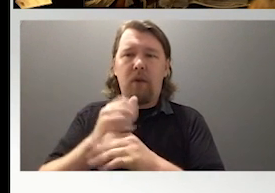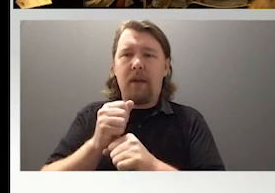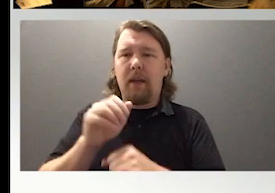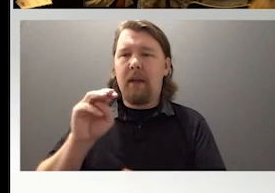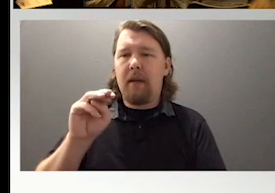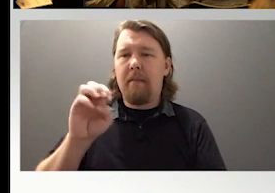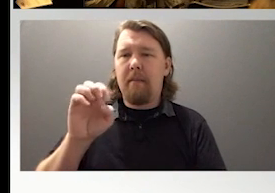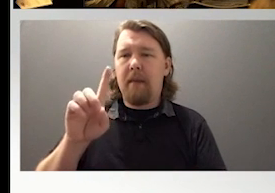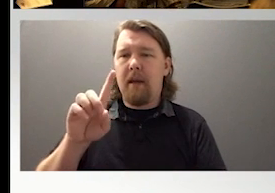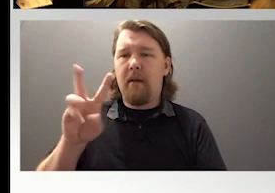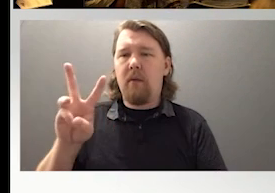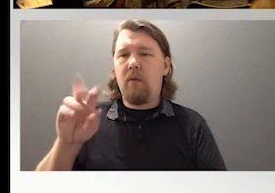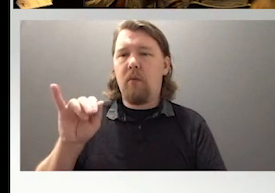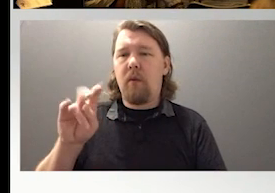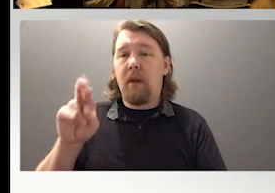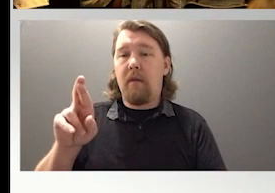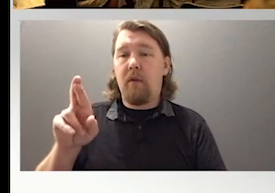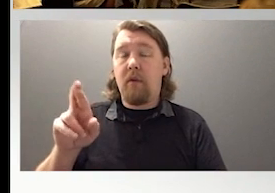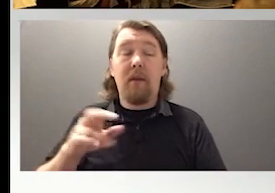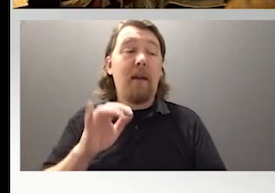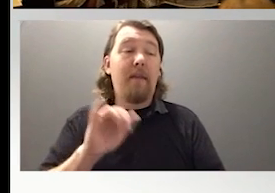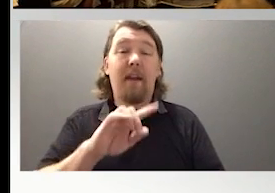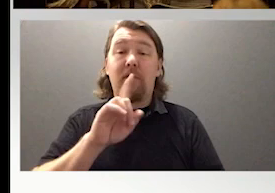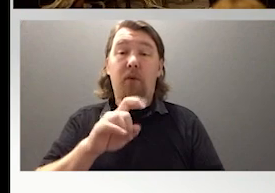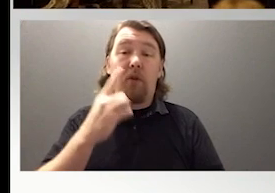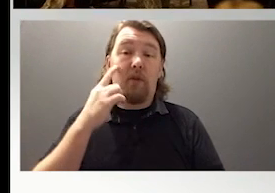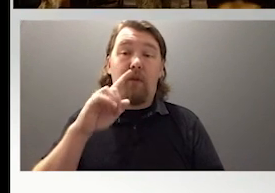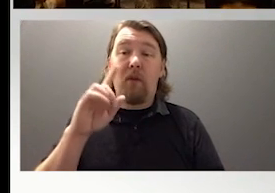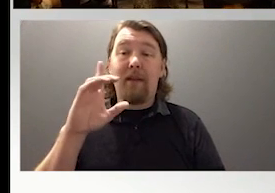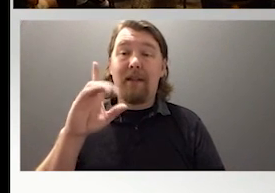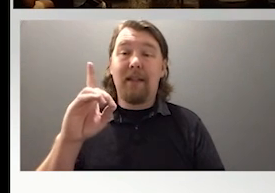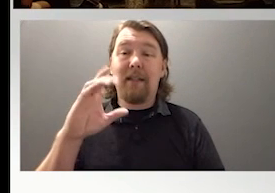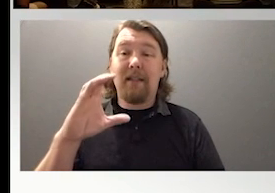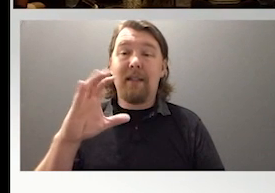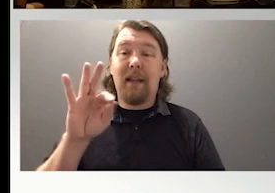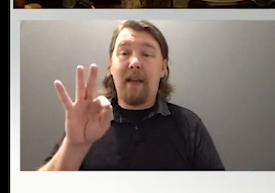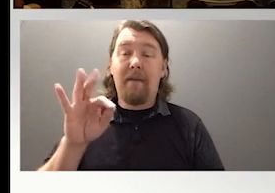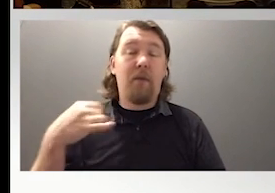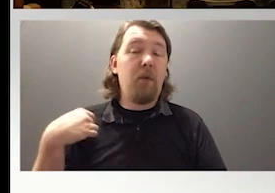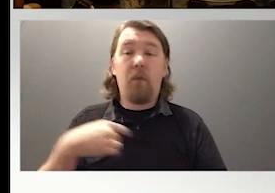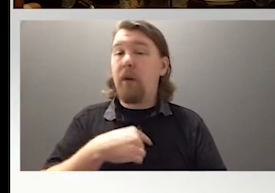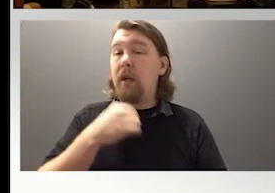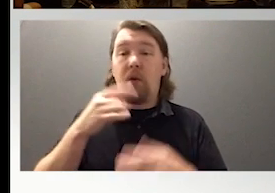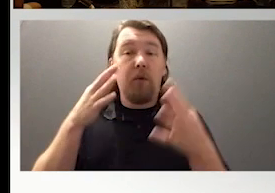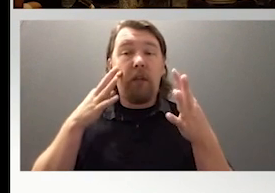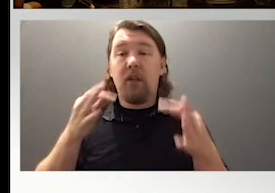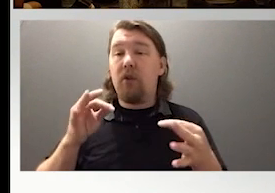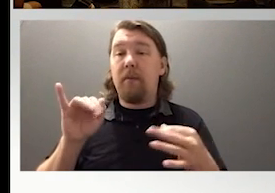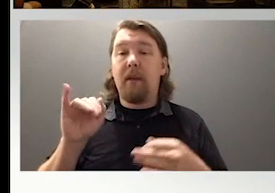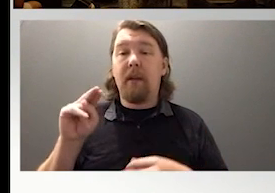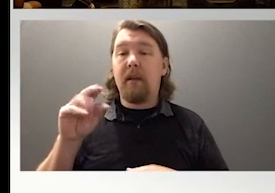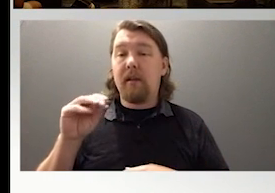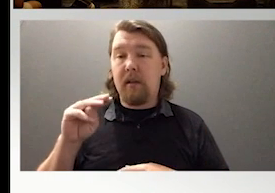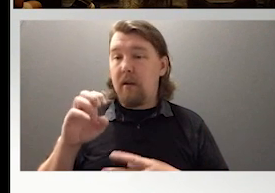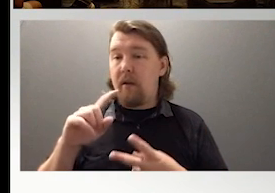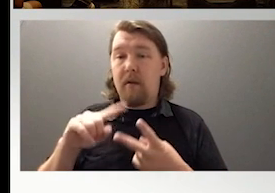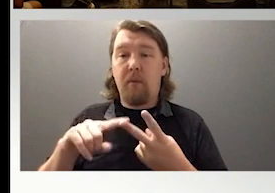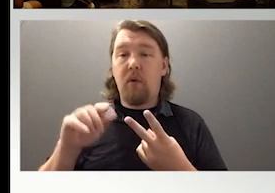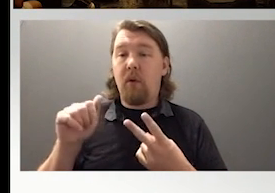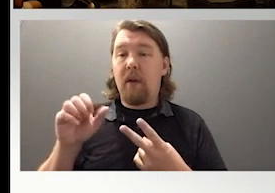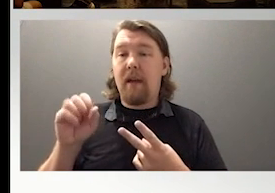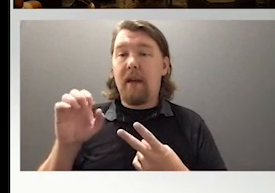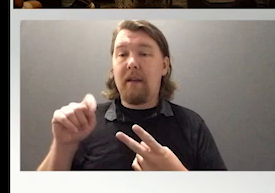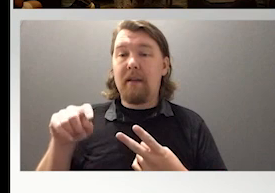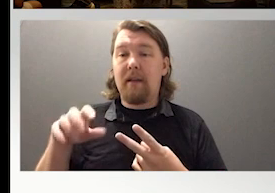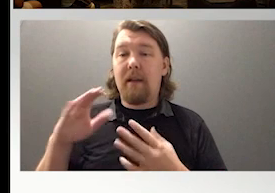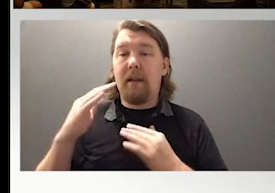waiver? That's a question for DCF. We don't determine income and asset limits. We